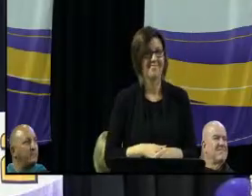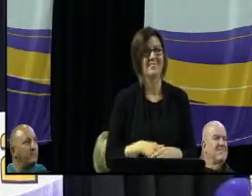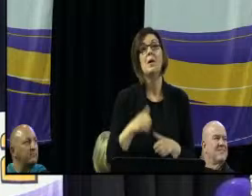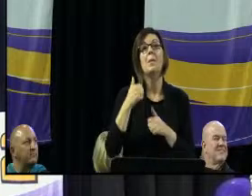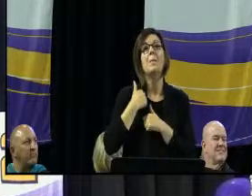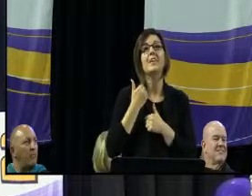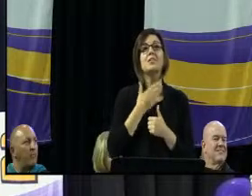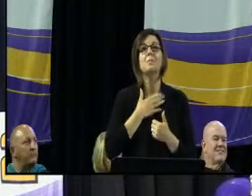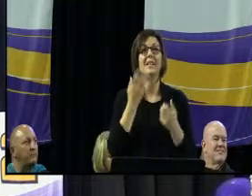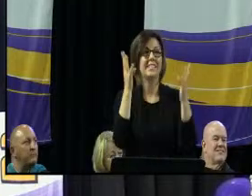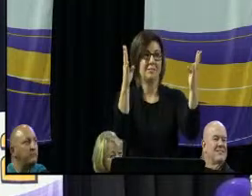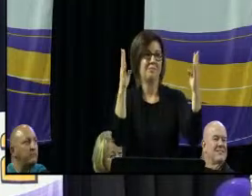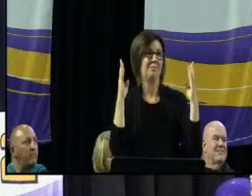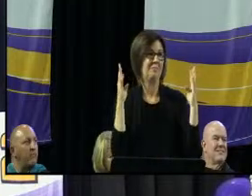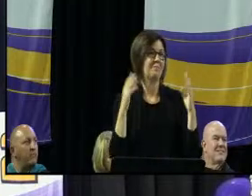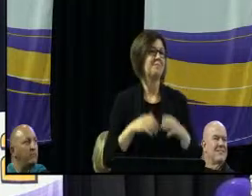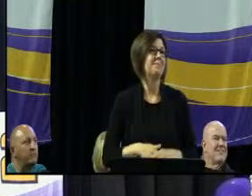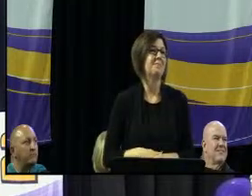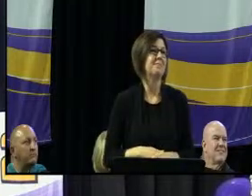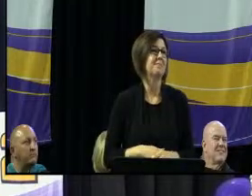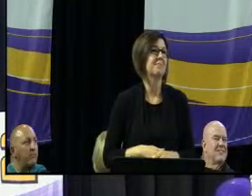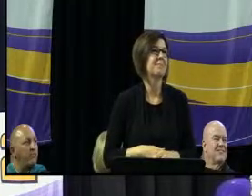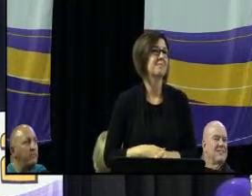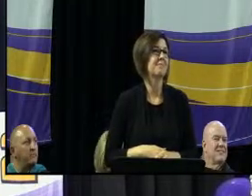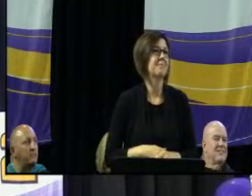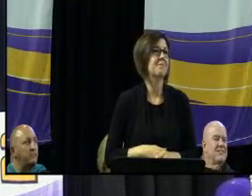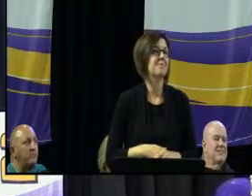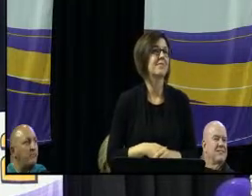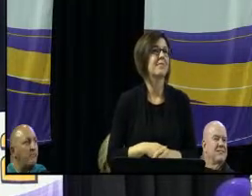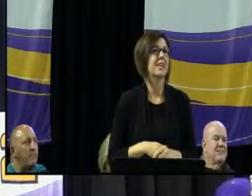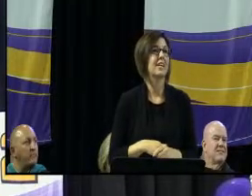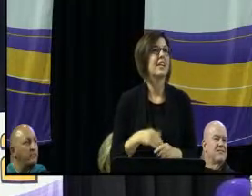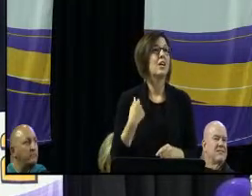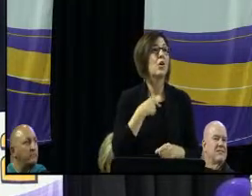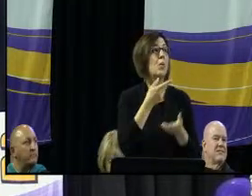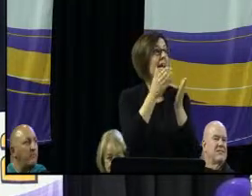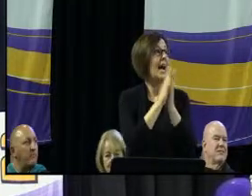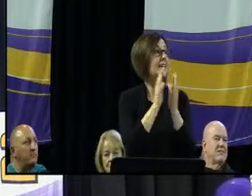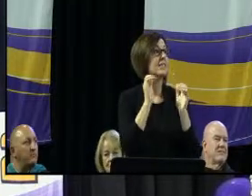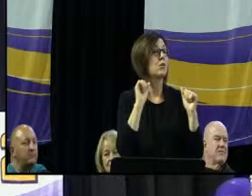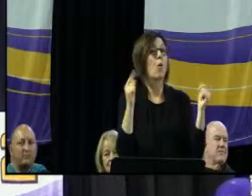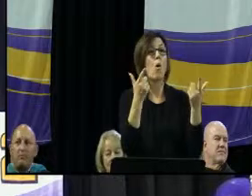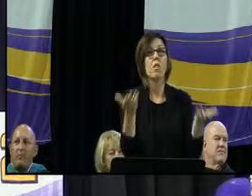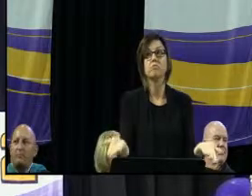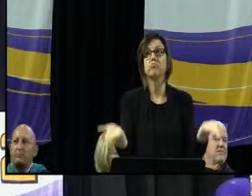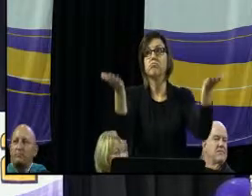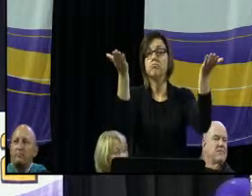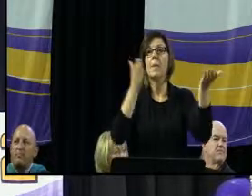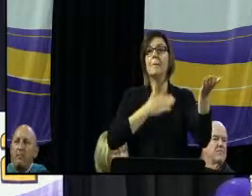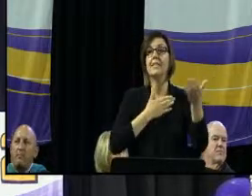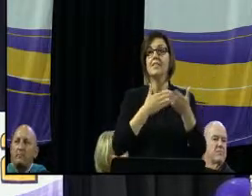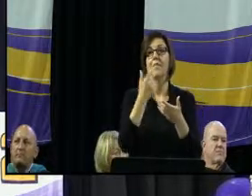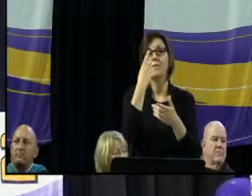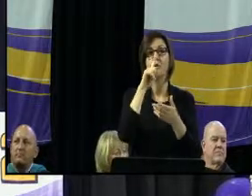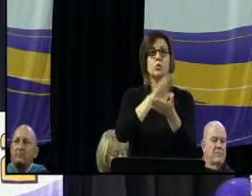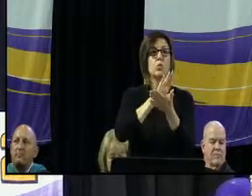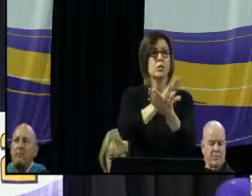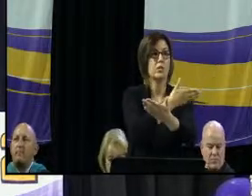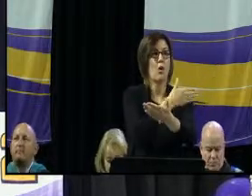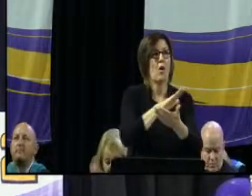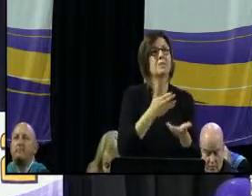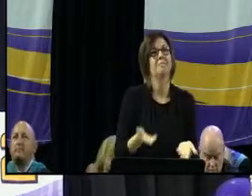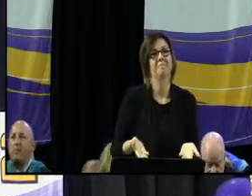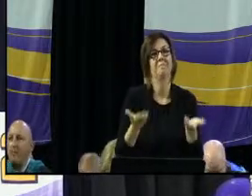Marshals, please take your places. We ask that everyone please rise as we sing our alma mater.